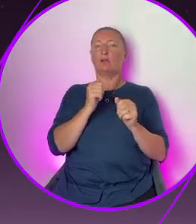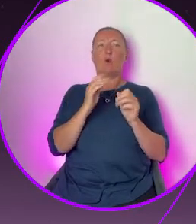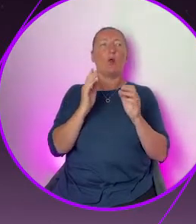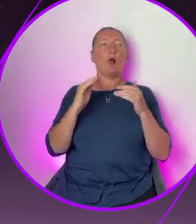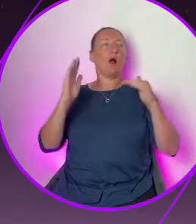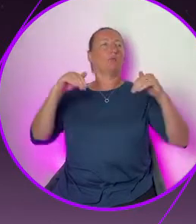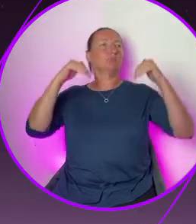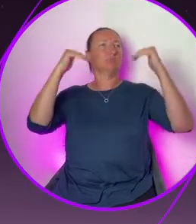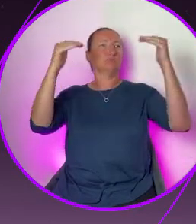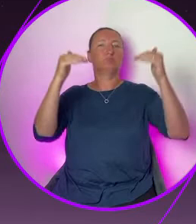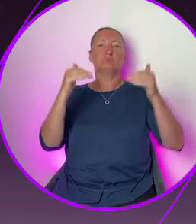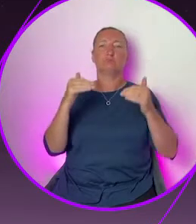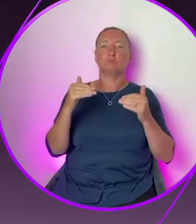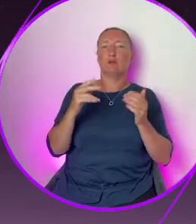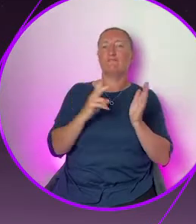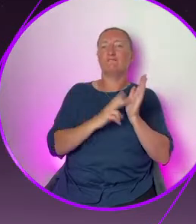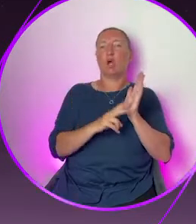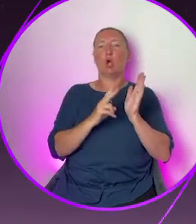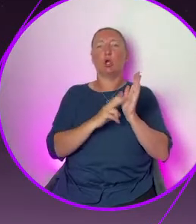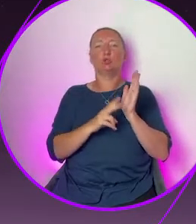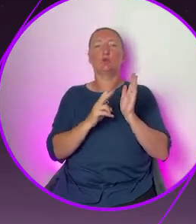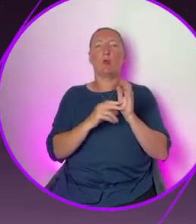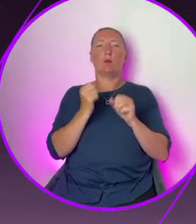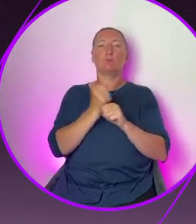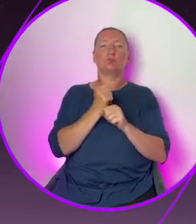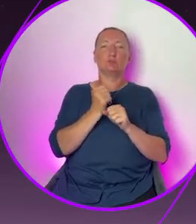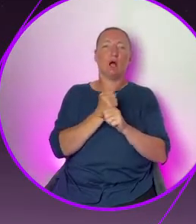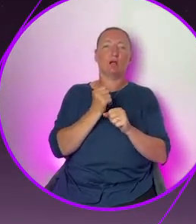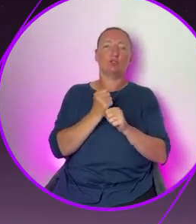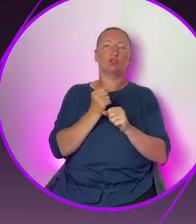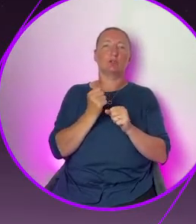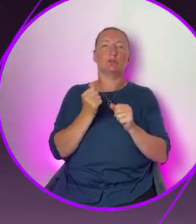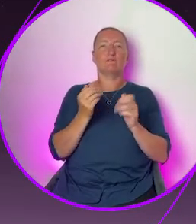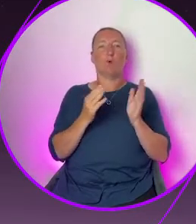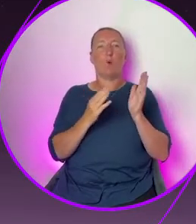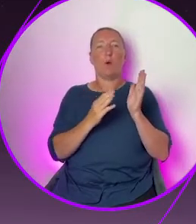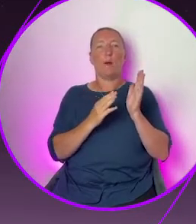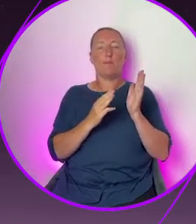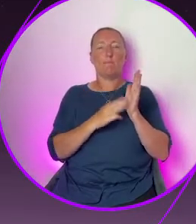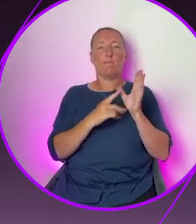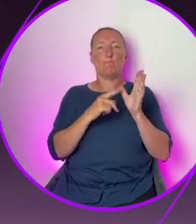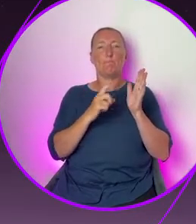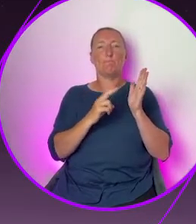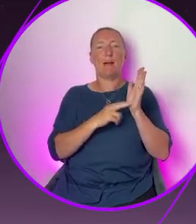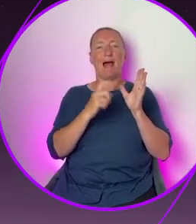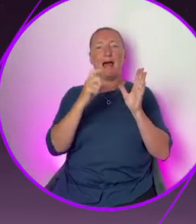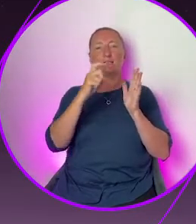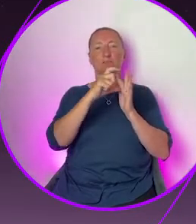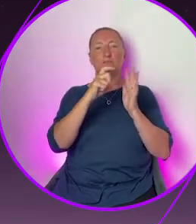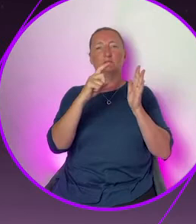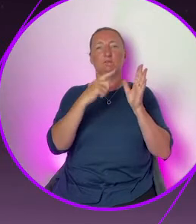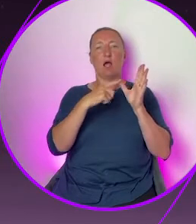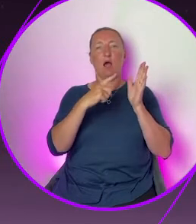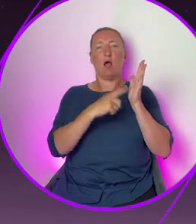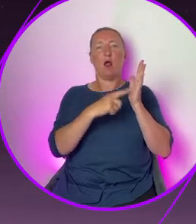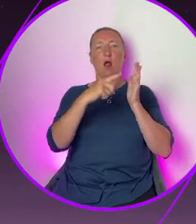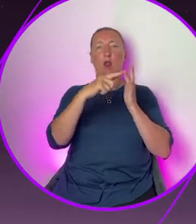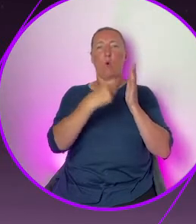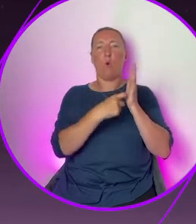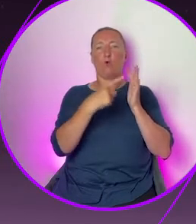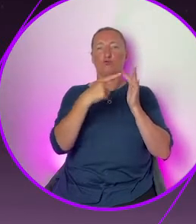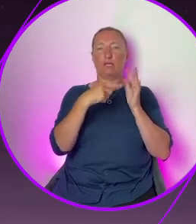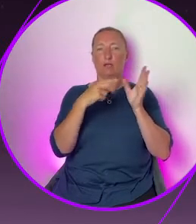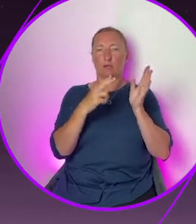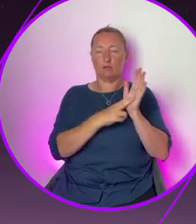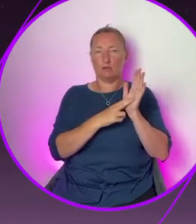we've seen so much of recently, and the very famous example of that is The Mandalorian, but a particular focus on what is now known